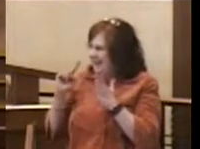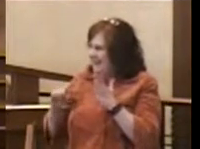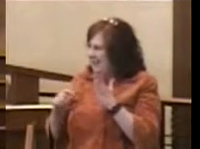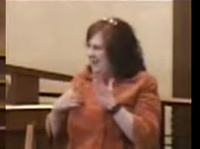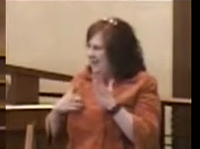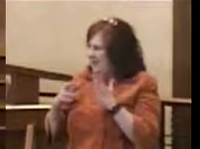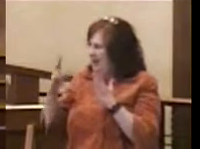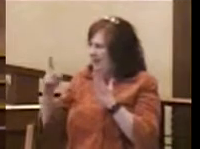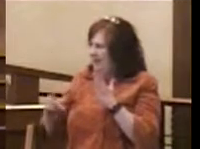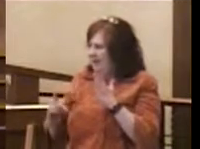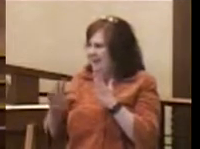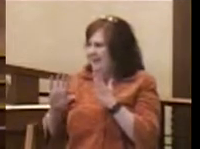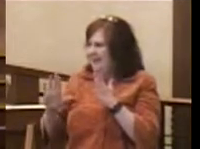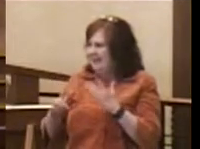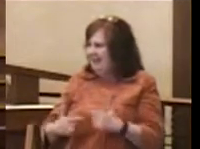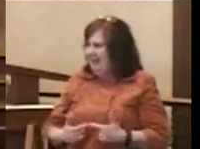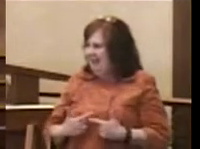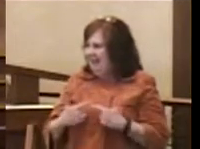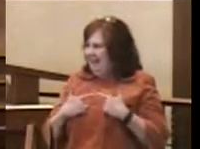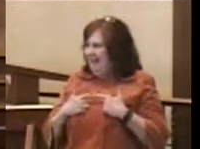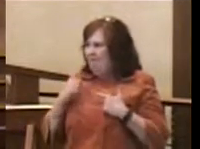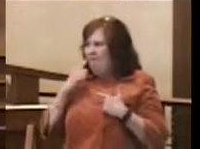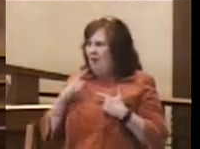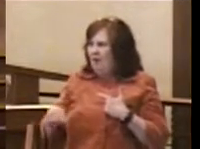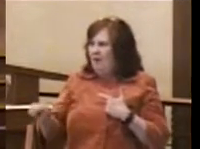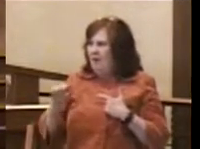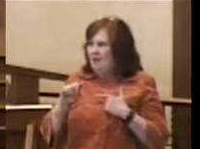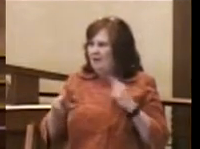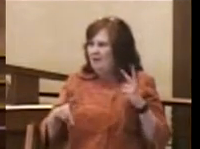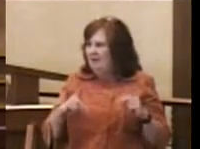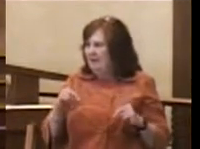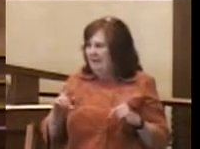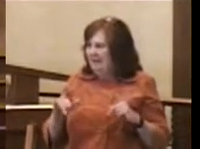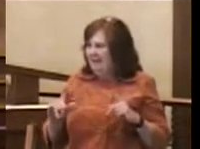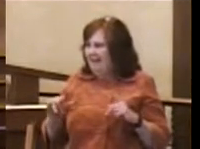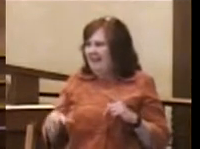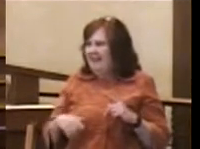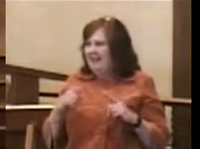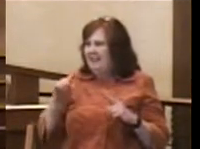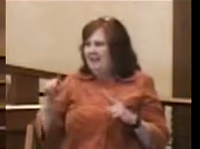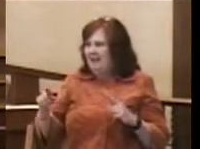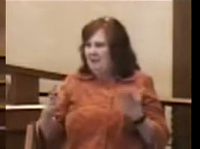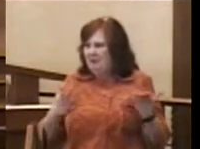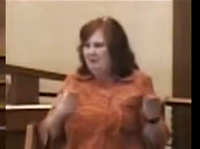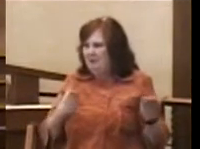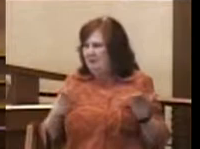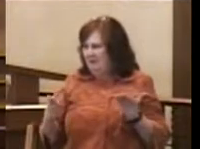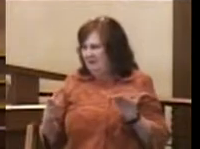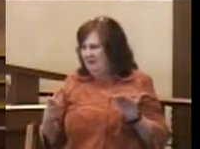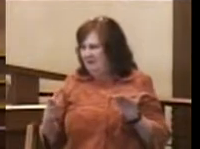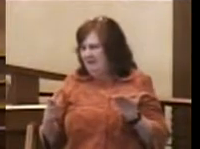give up his life for those that he came to serve.